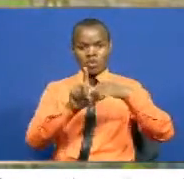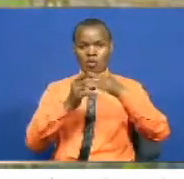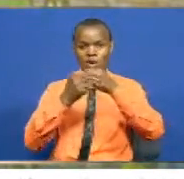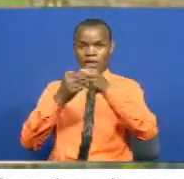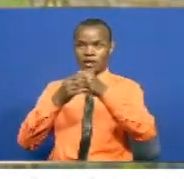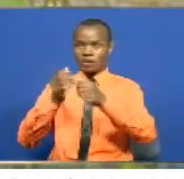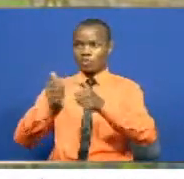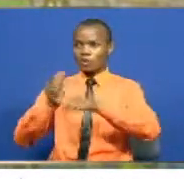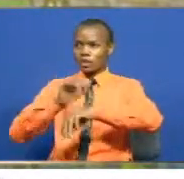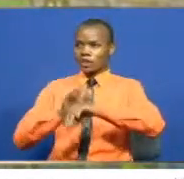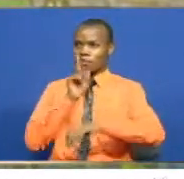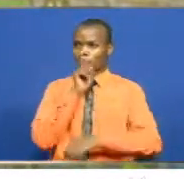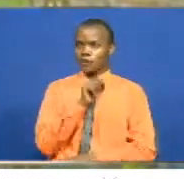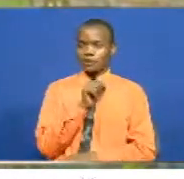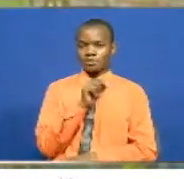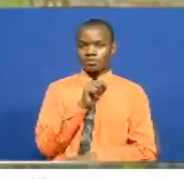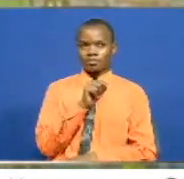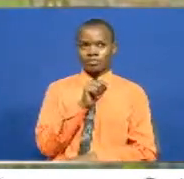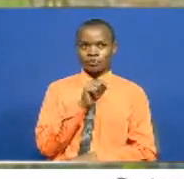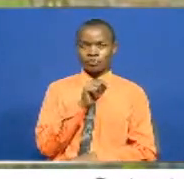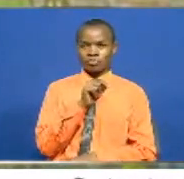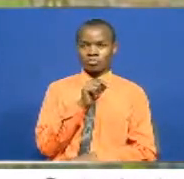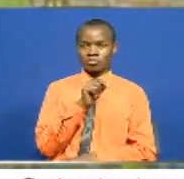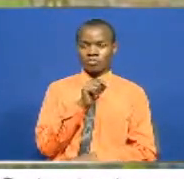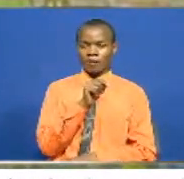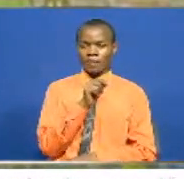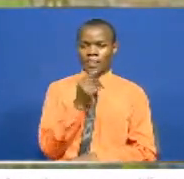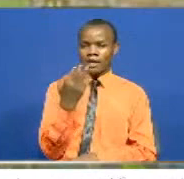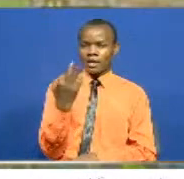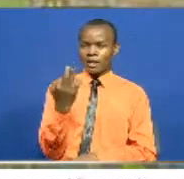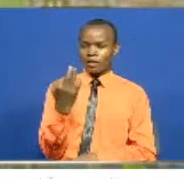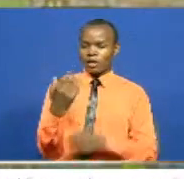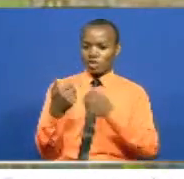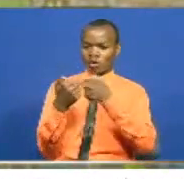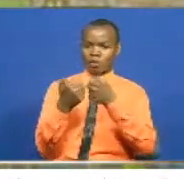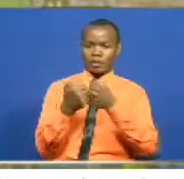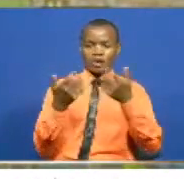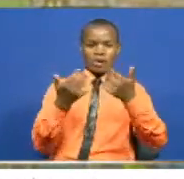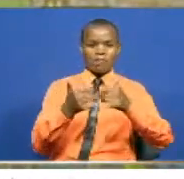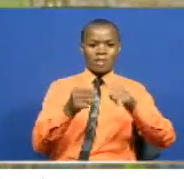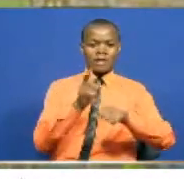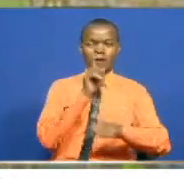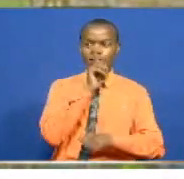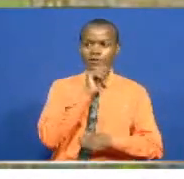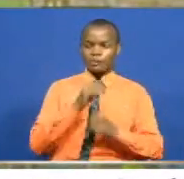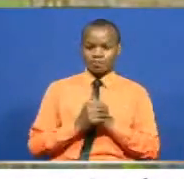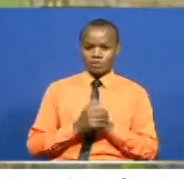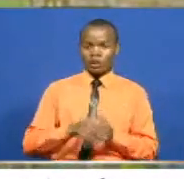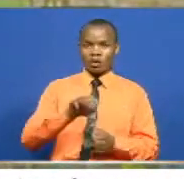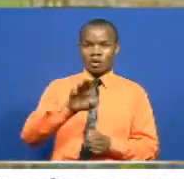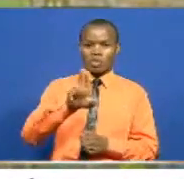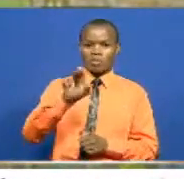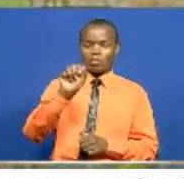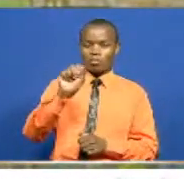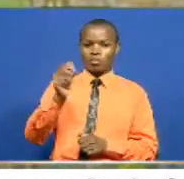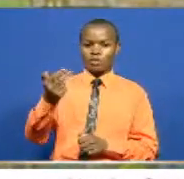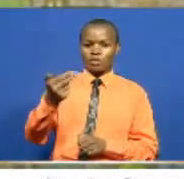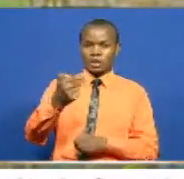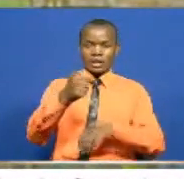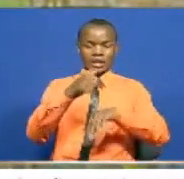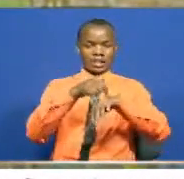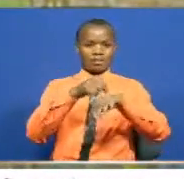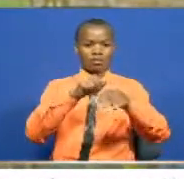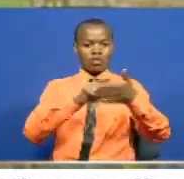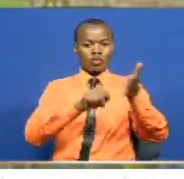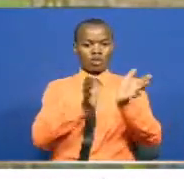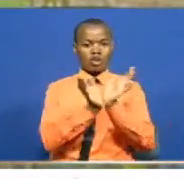conceded. That was in the three matches that you played. Bush, looking at what the coach